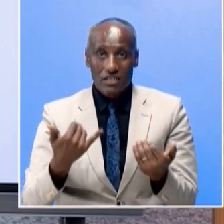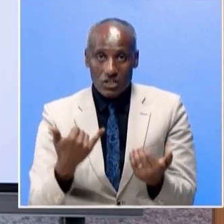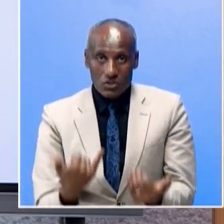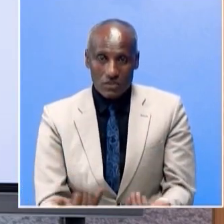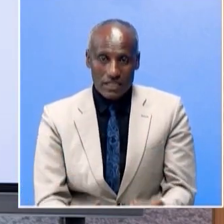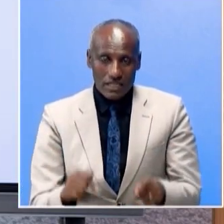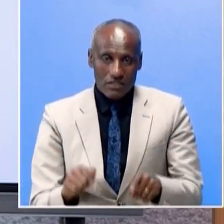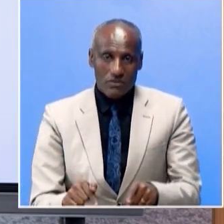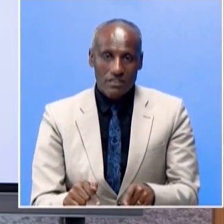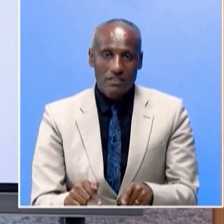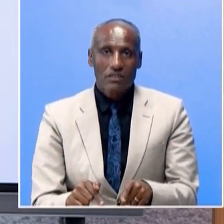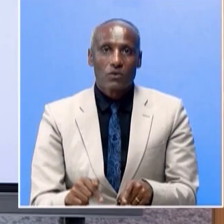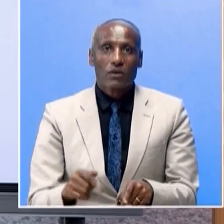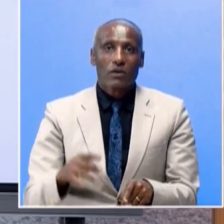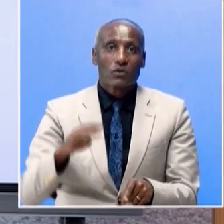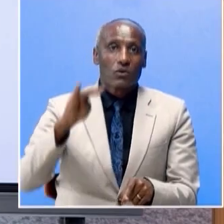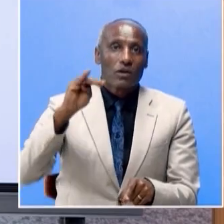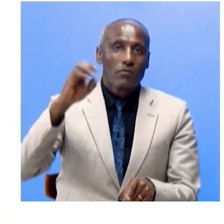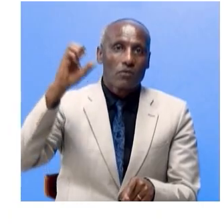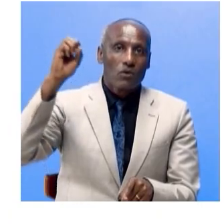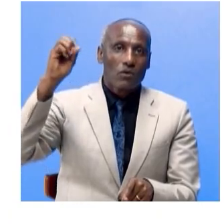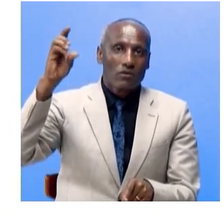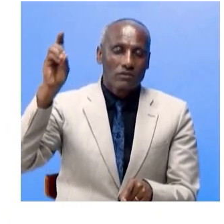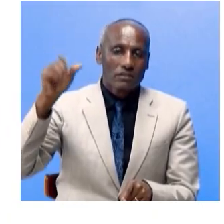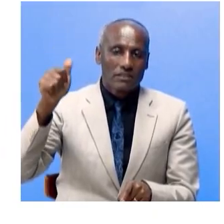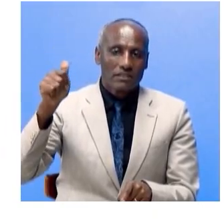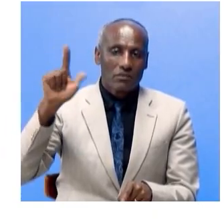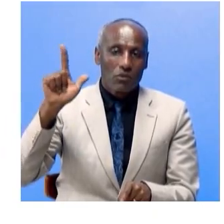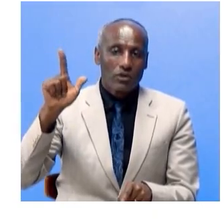about modal verbs.